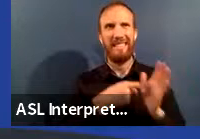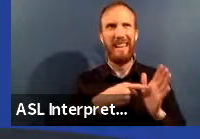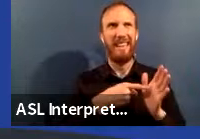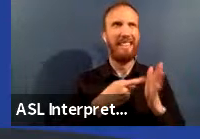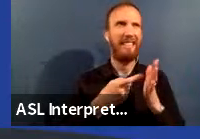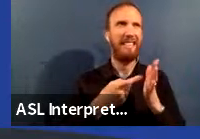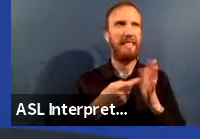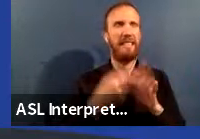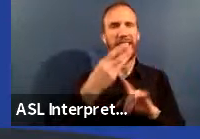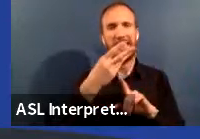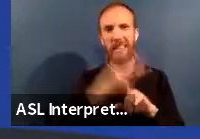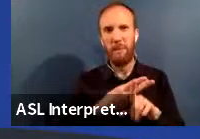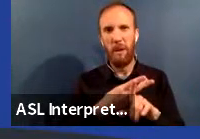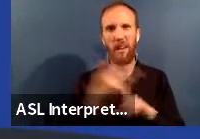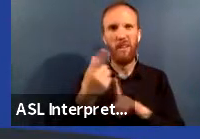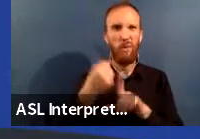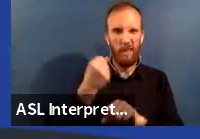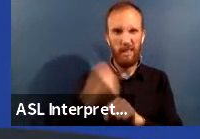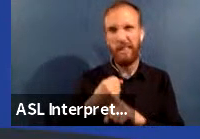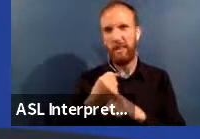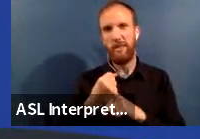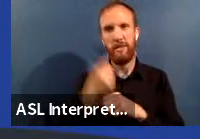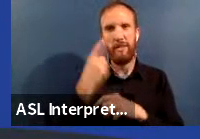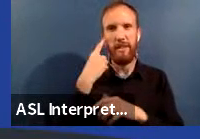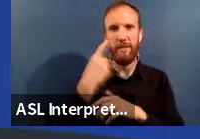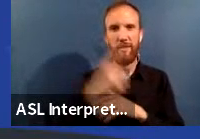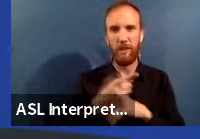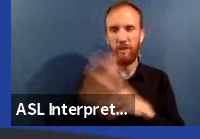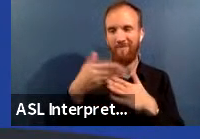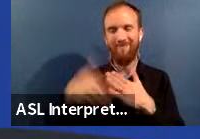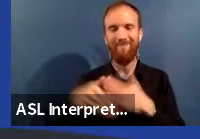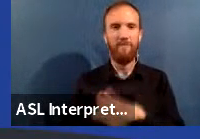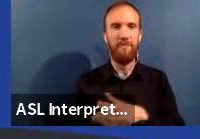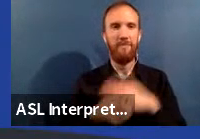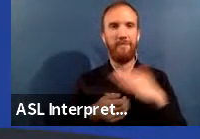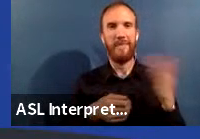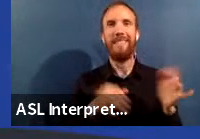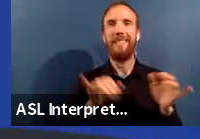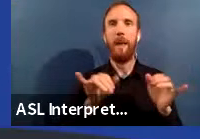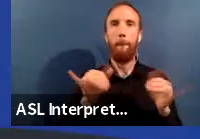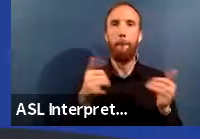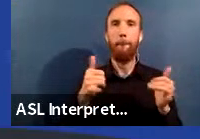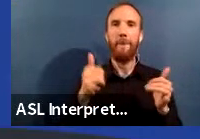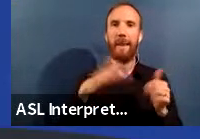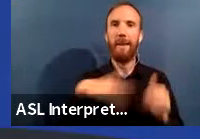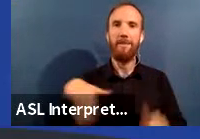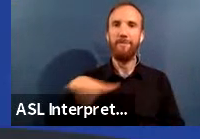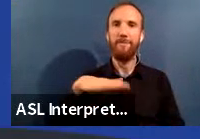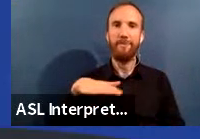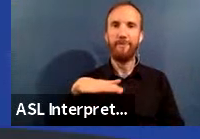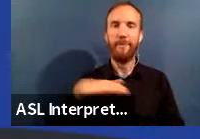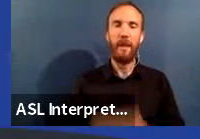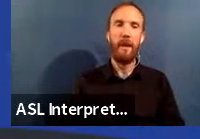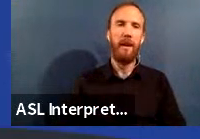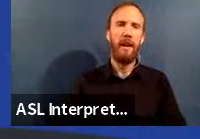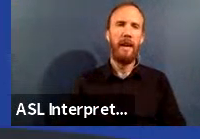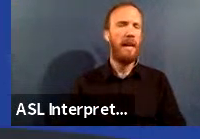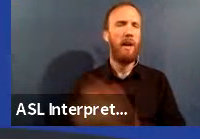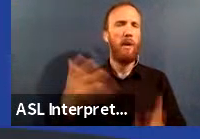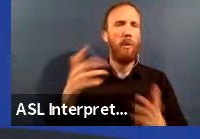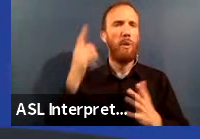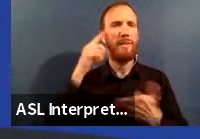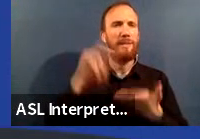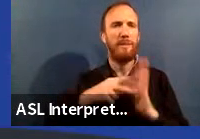one being playground renovations. The primary focus for playground upgrades includes ensuring that students